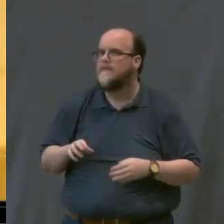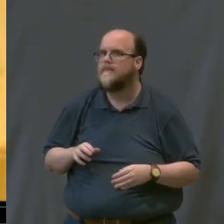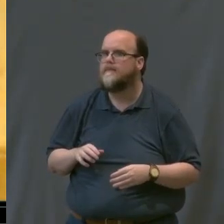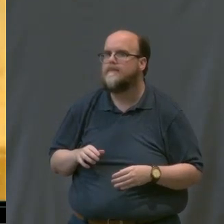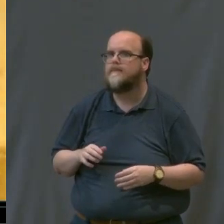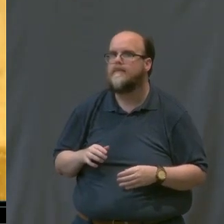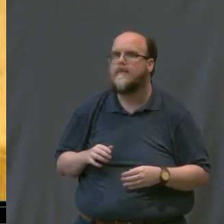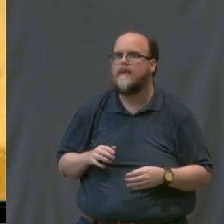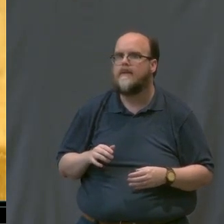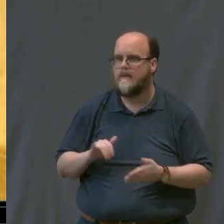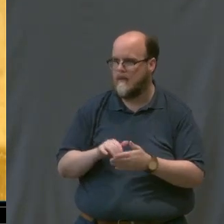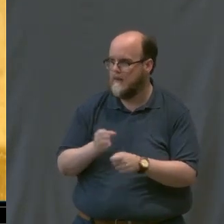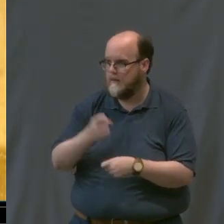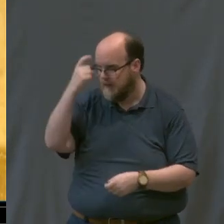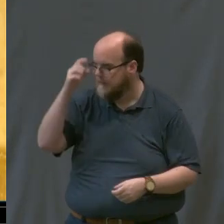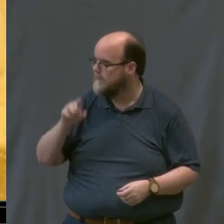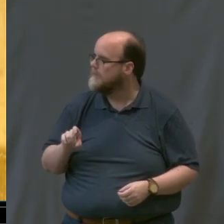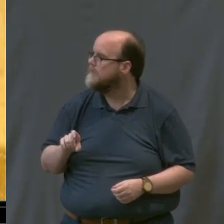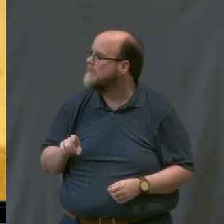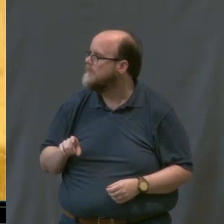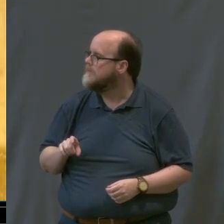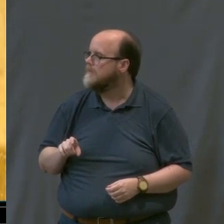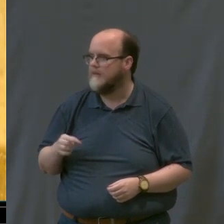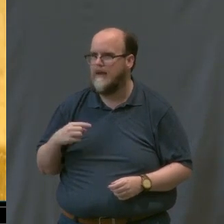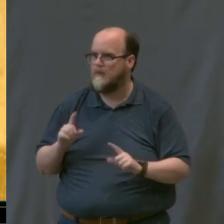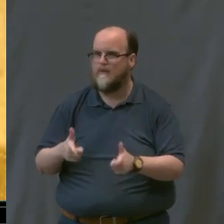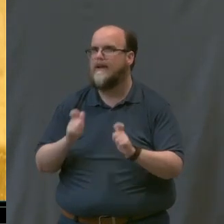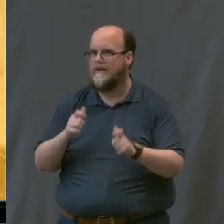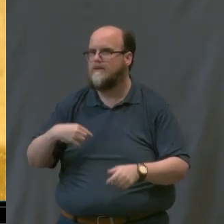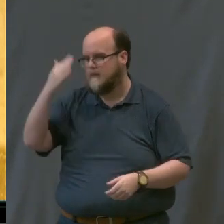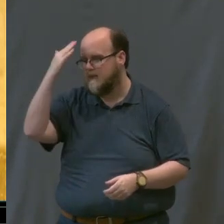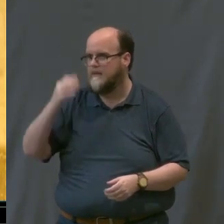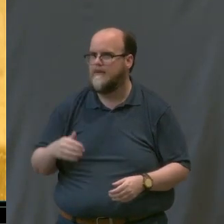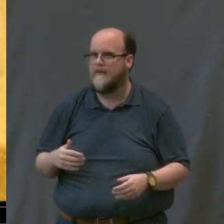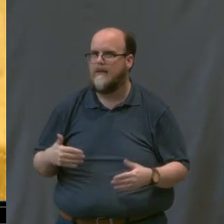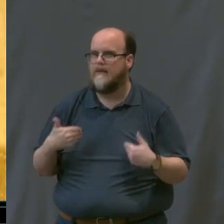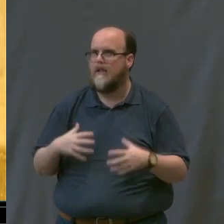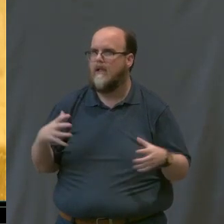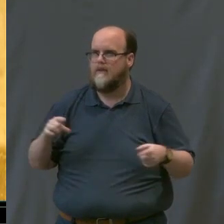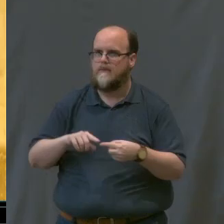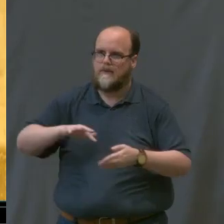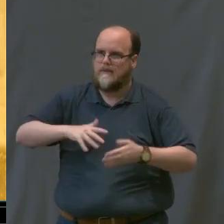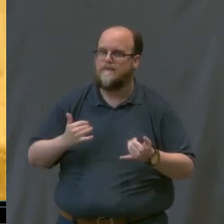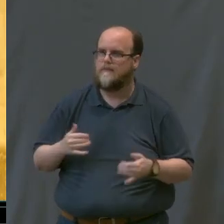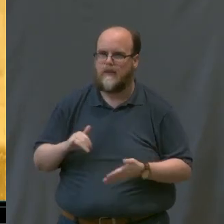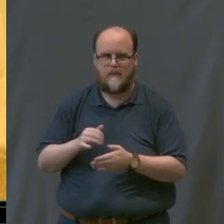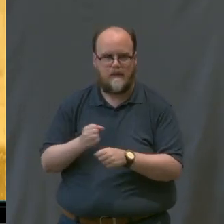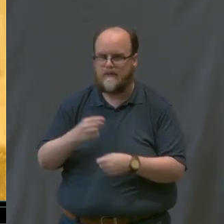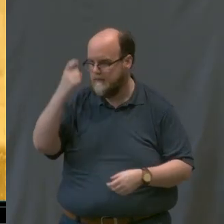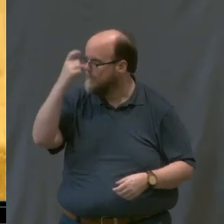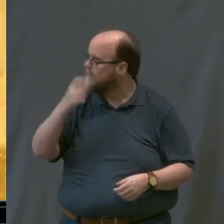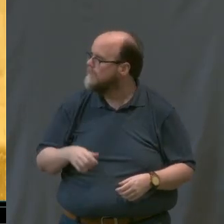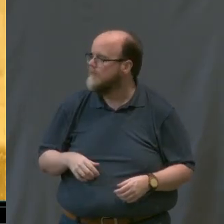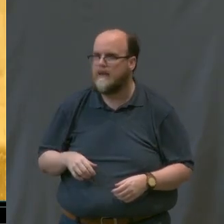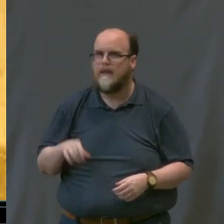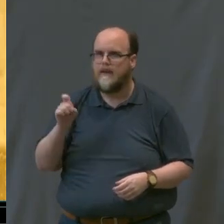Now, does all that make sense? I'm kind of going a little bit fast because I got a lot of stuff to cover tonight. Does that make sense?